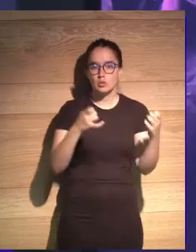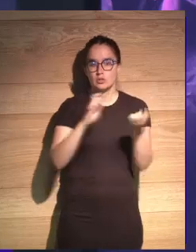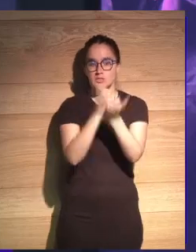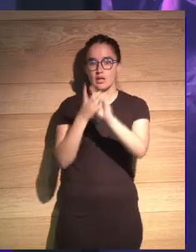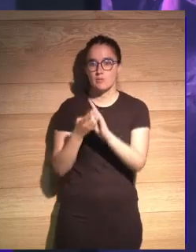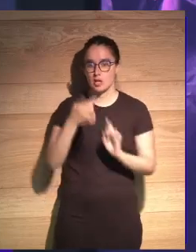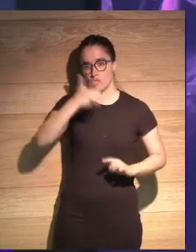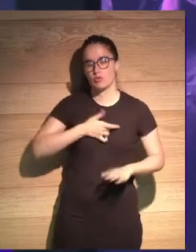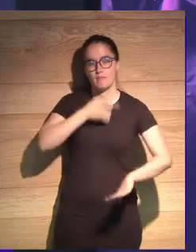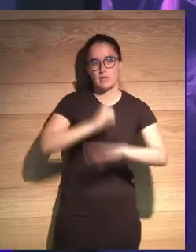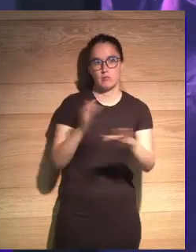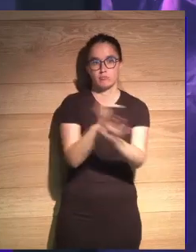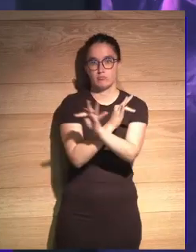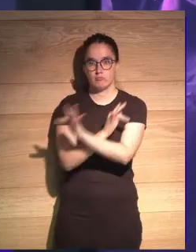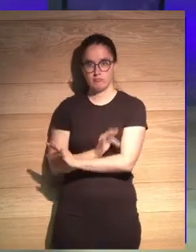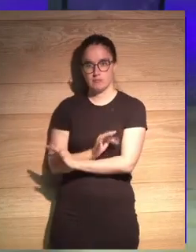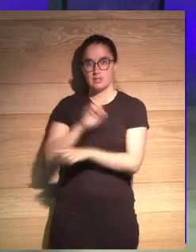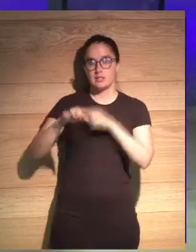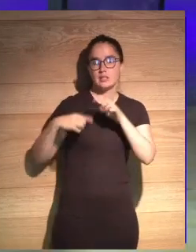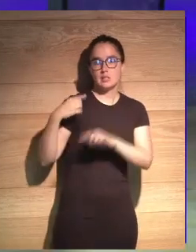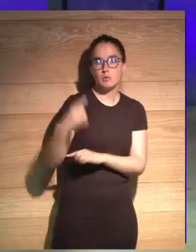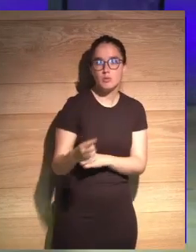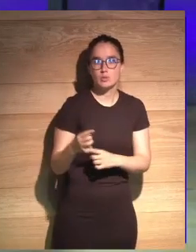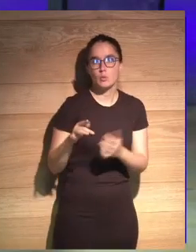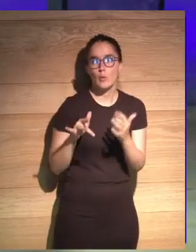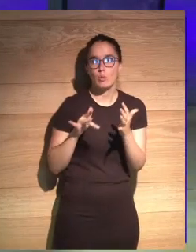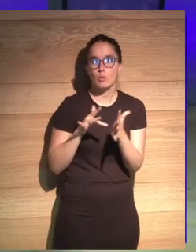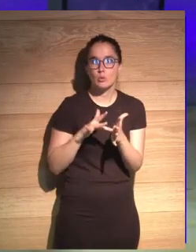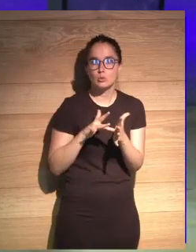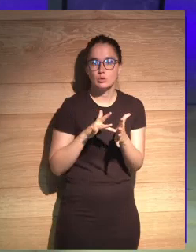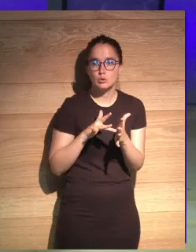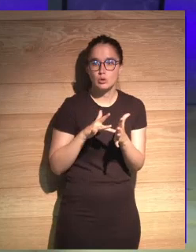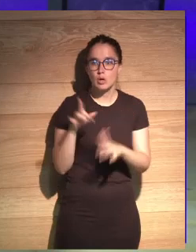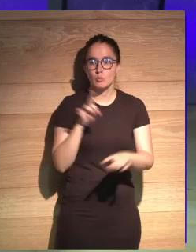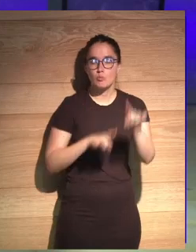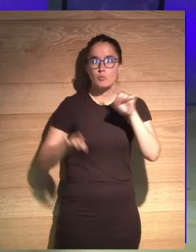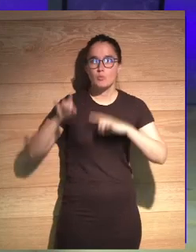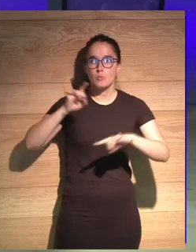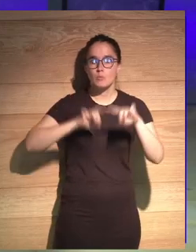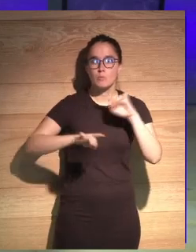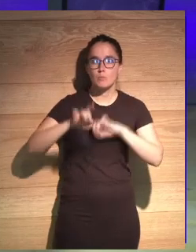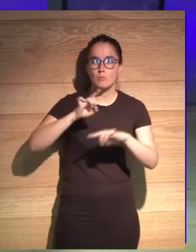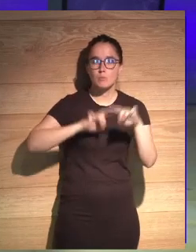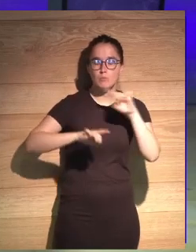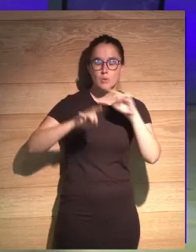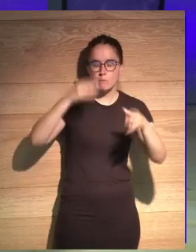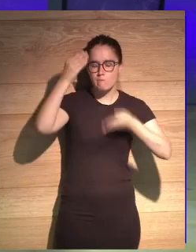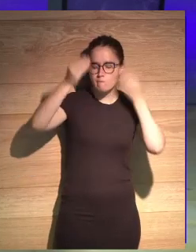when you play. You have played 10 minutes, and then the other boy plays. And then when there was